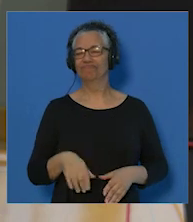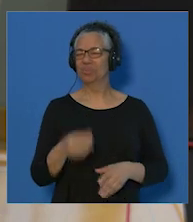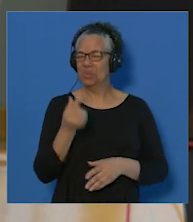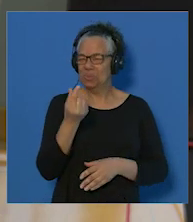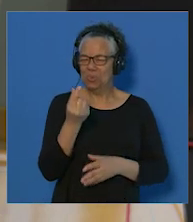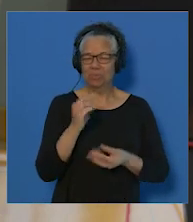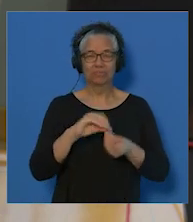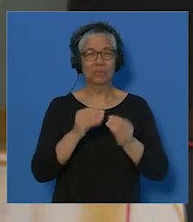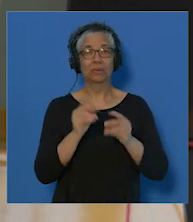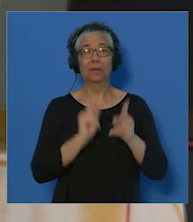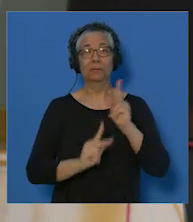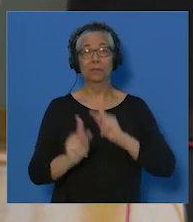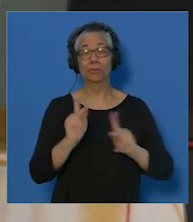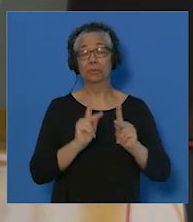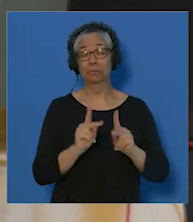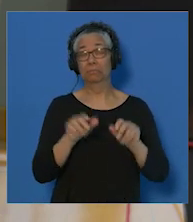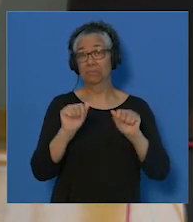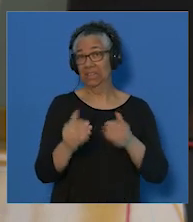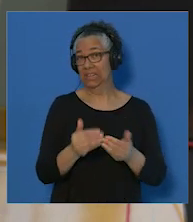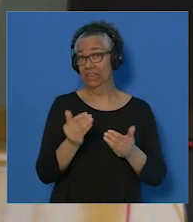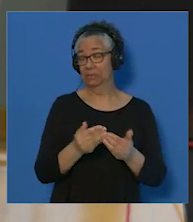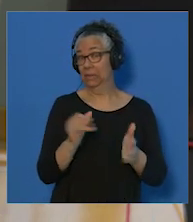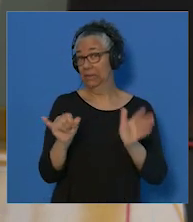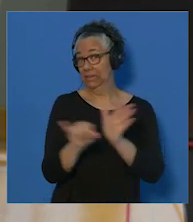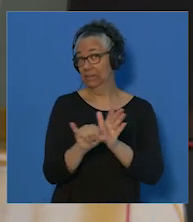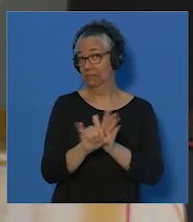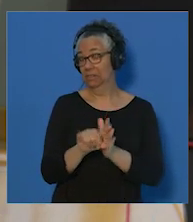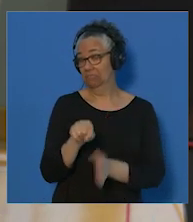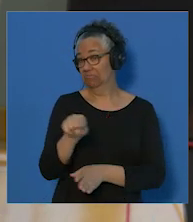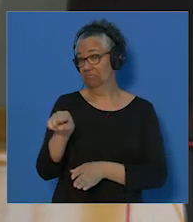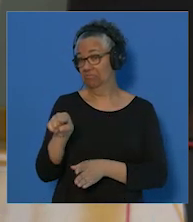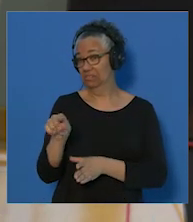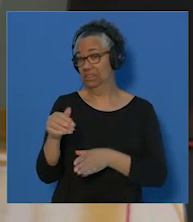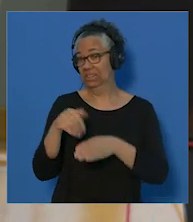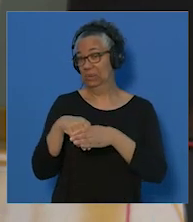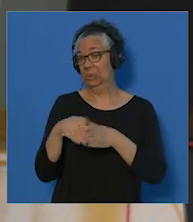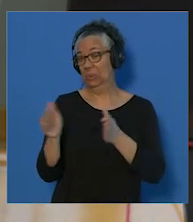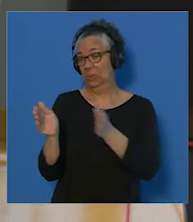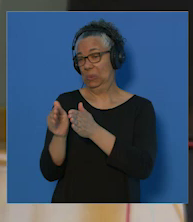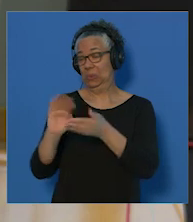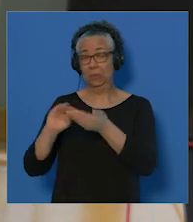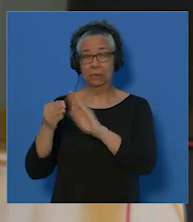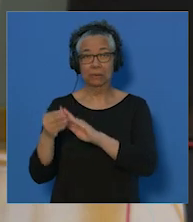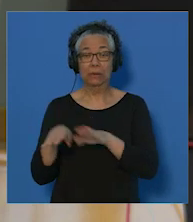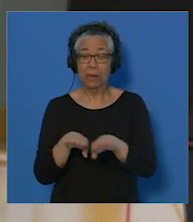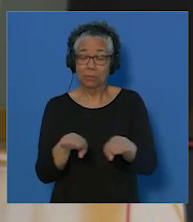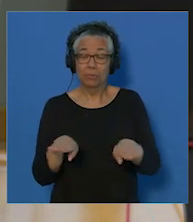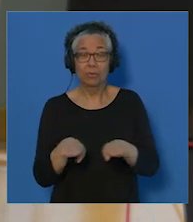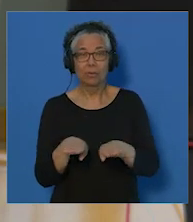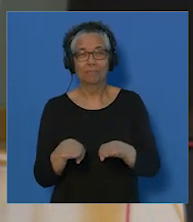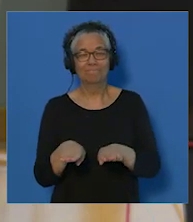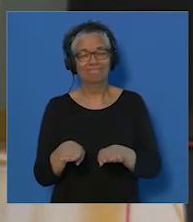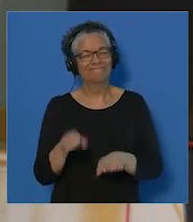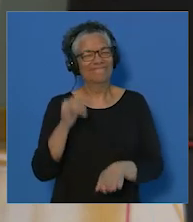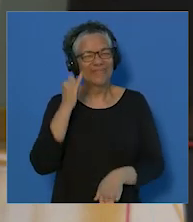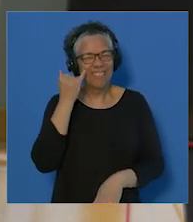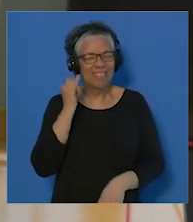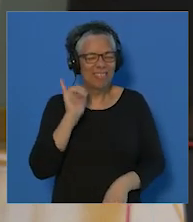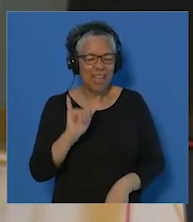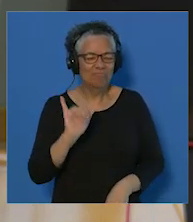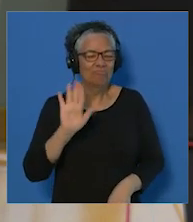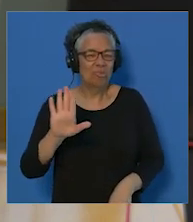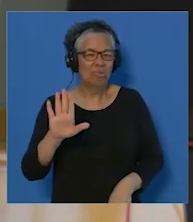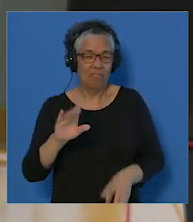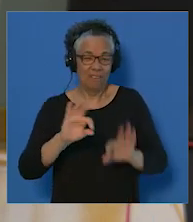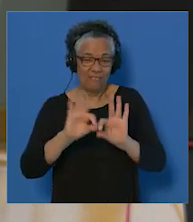who, as you can imagine, can easily become identifiable in a small community such as ours. And so I ask you, if that was one of your loved ones,